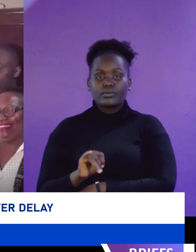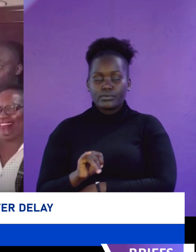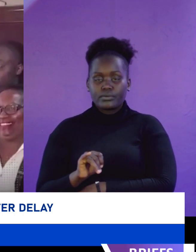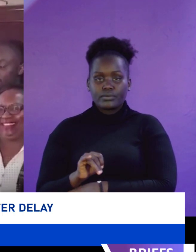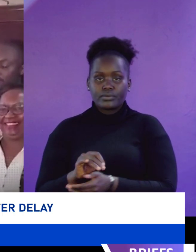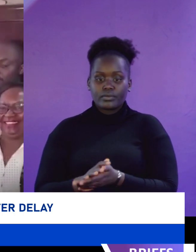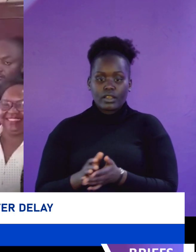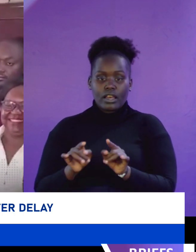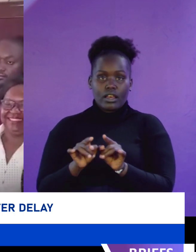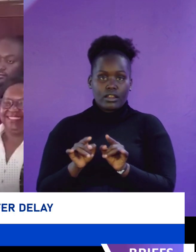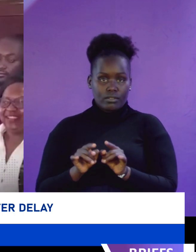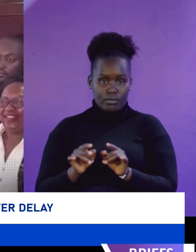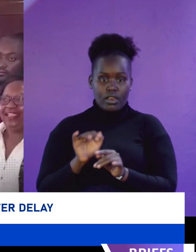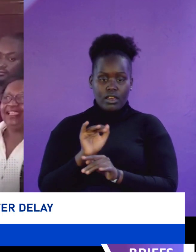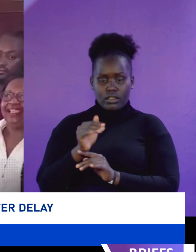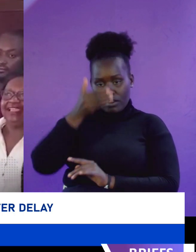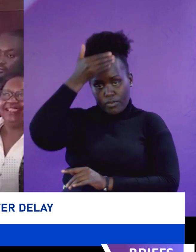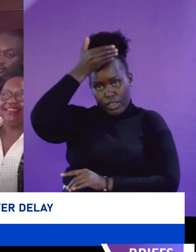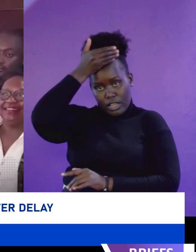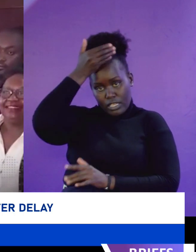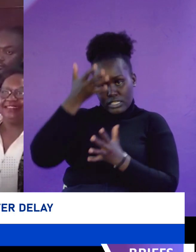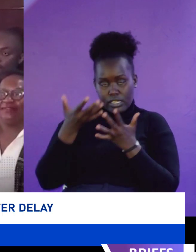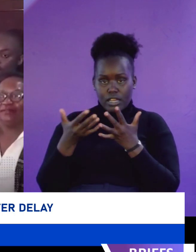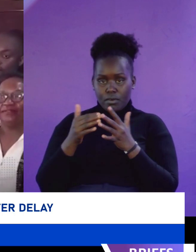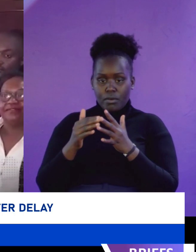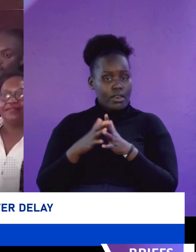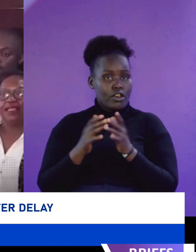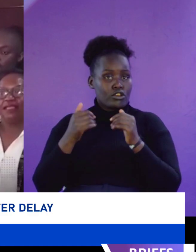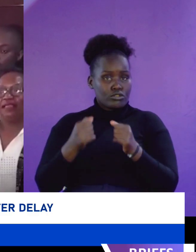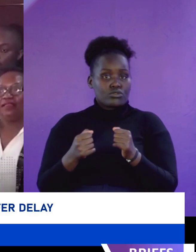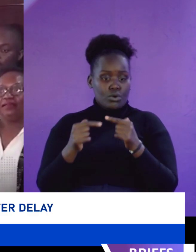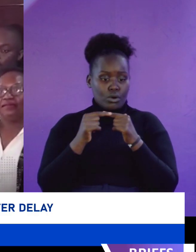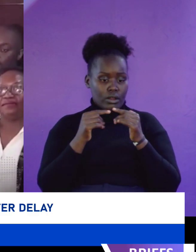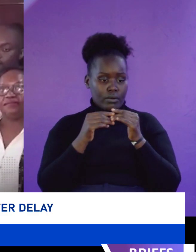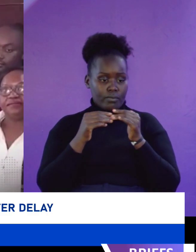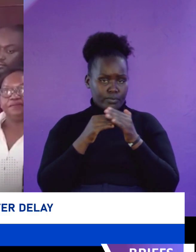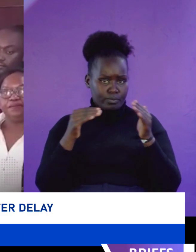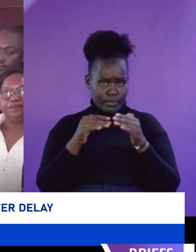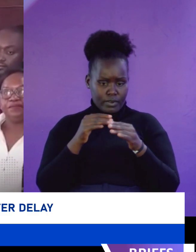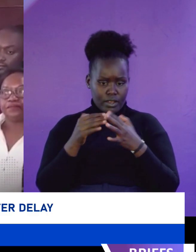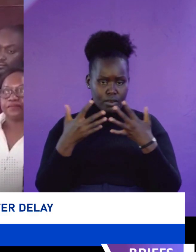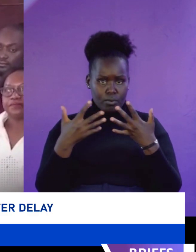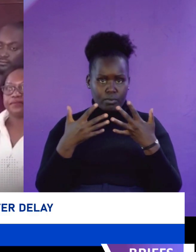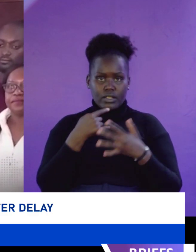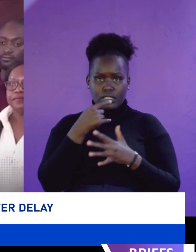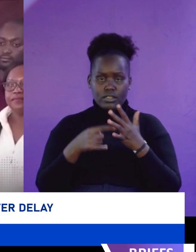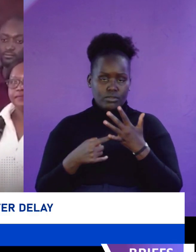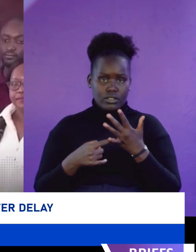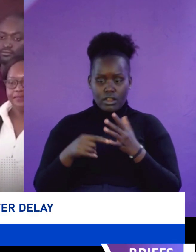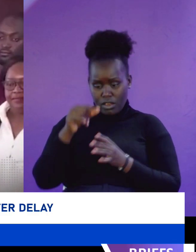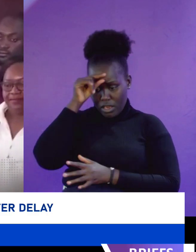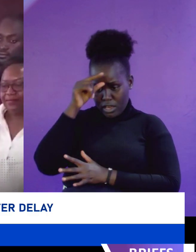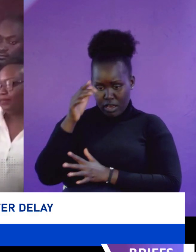and the Kenya National Union of Nurses and Midwives strongly condemns the recent utterances by the said governor, who